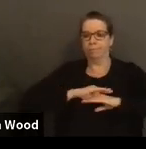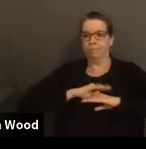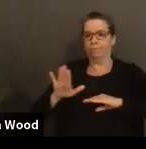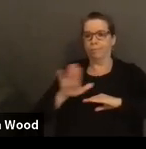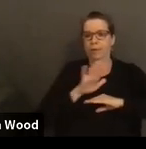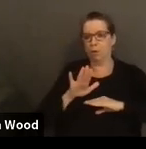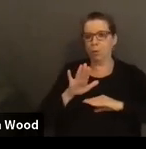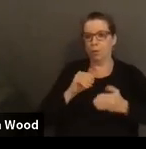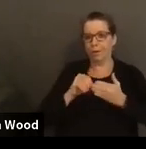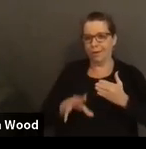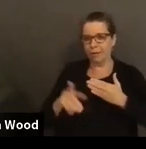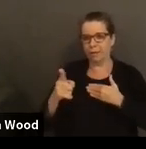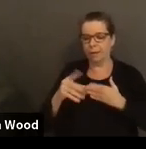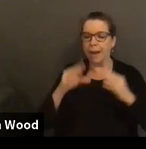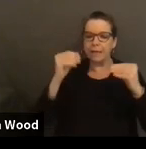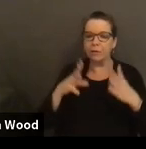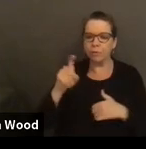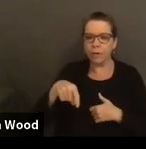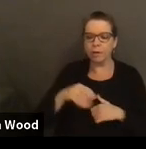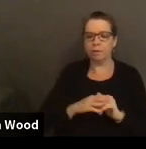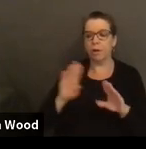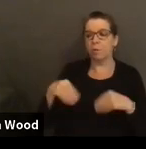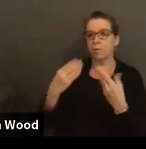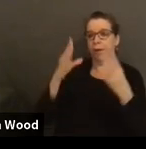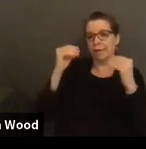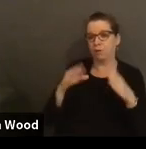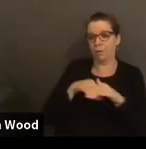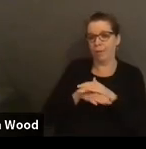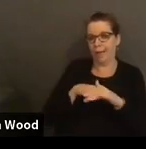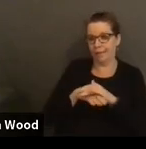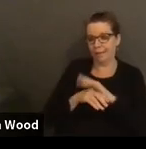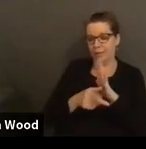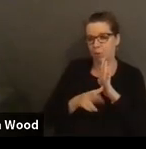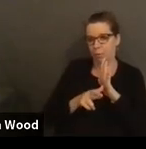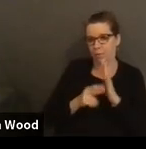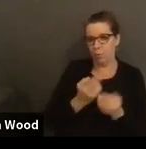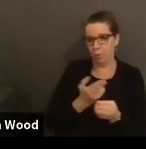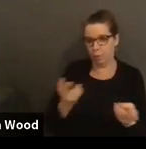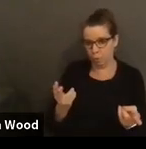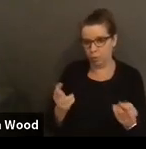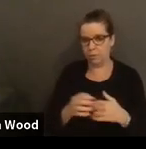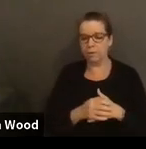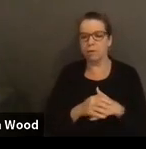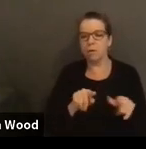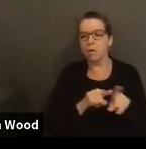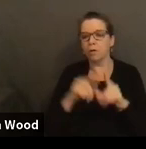needs. You need to provide teachers with access to the resources and have them review